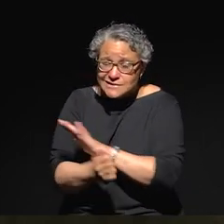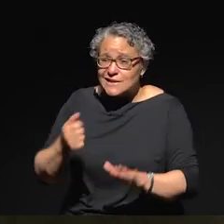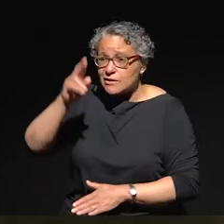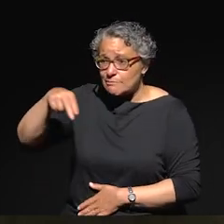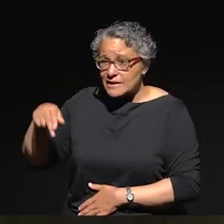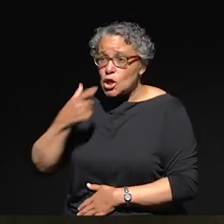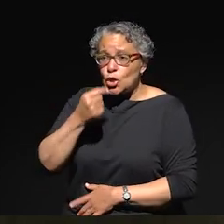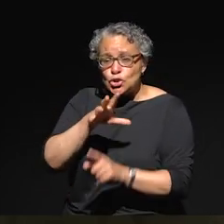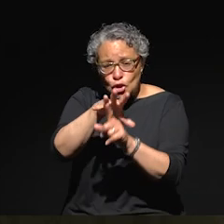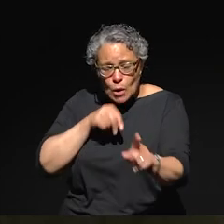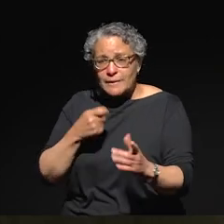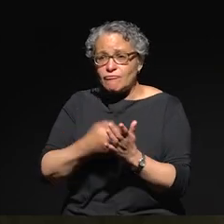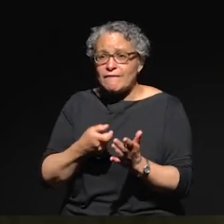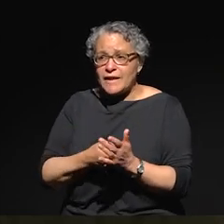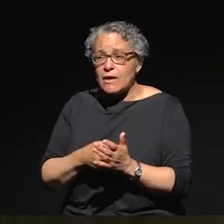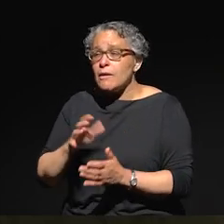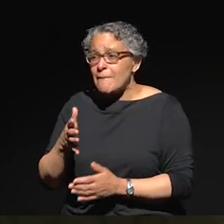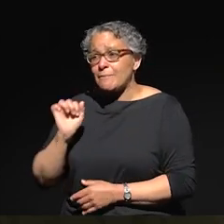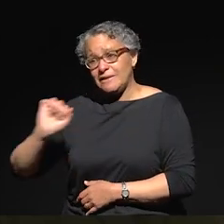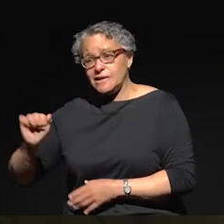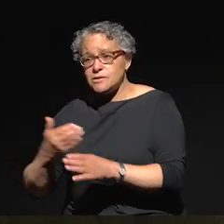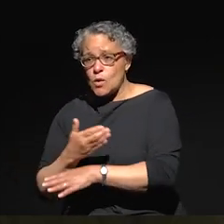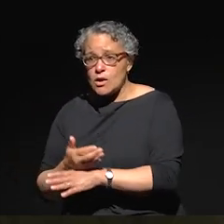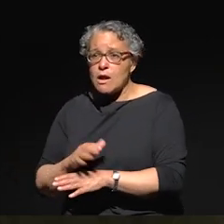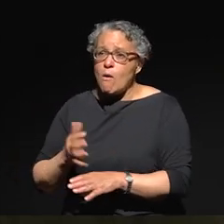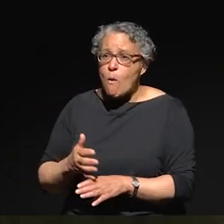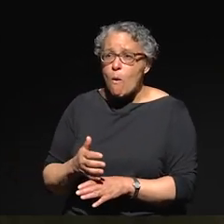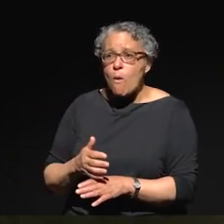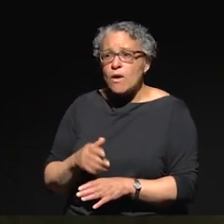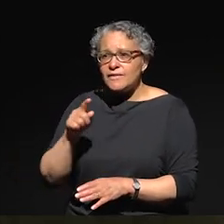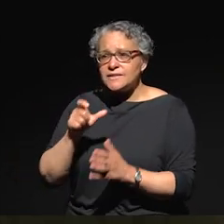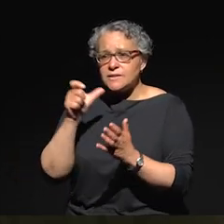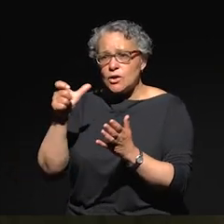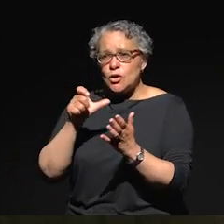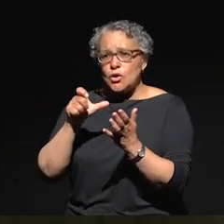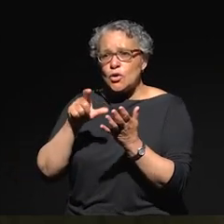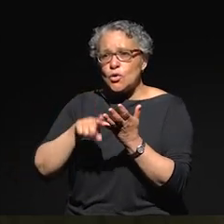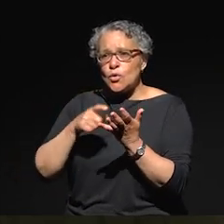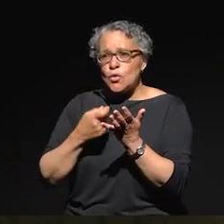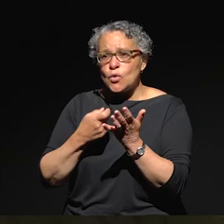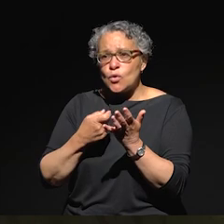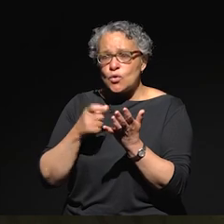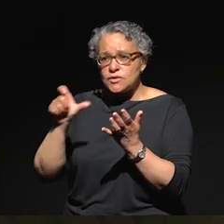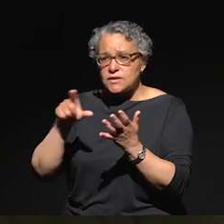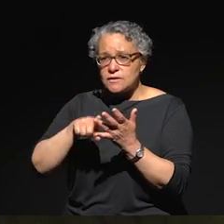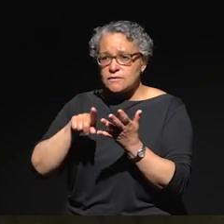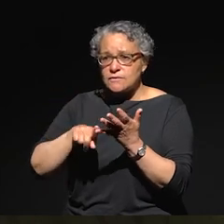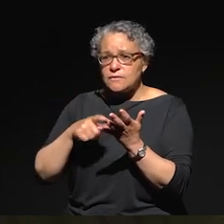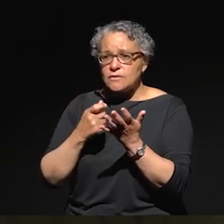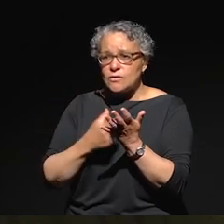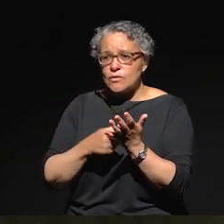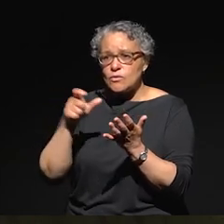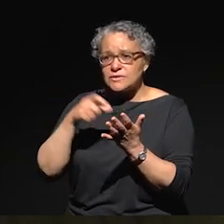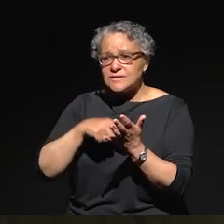who could imitate Raphael. And it may be a painting of a courtesan. There were these high-level courtesans in Rome at the time who